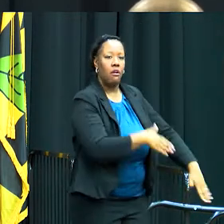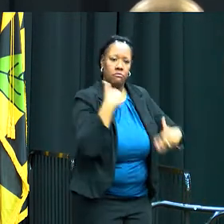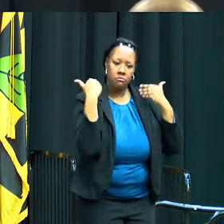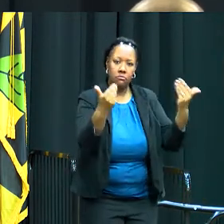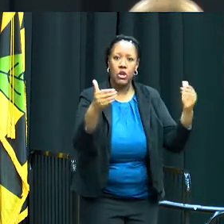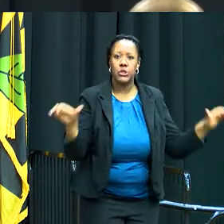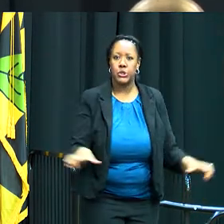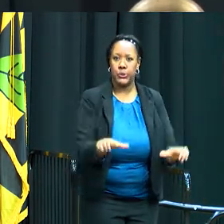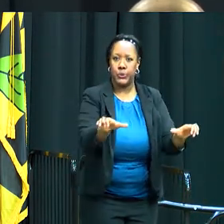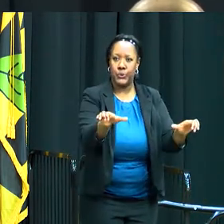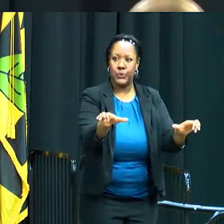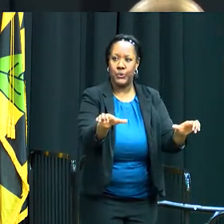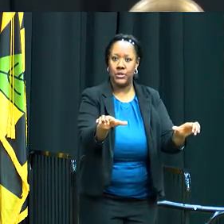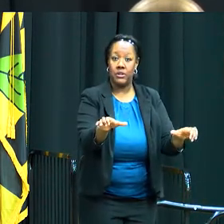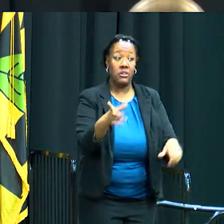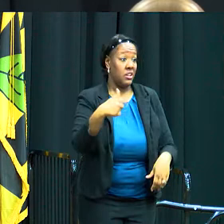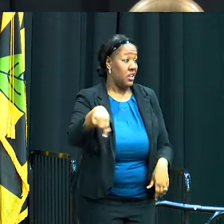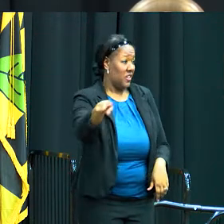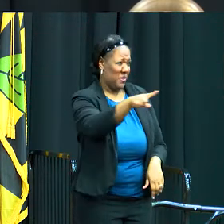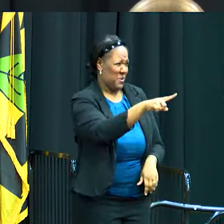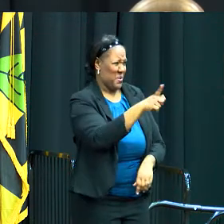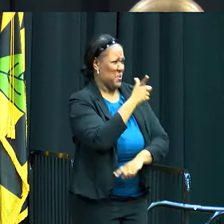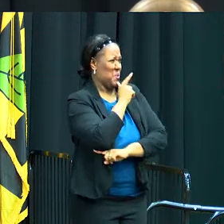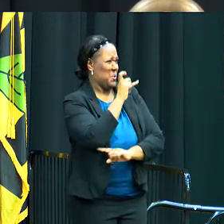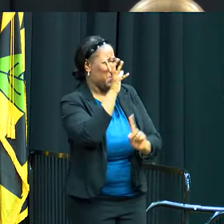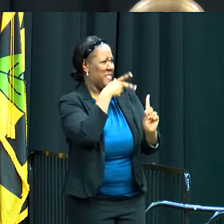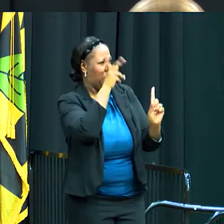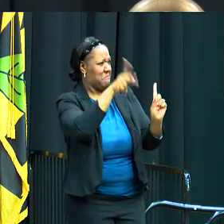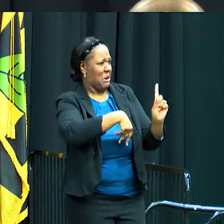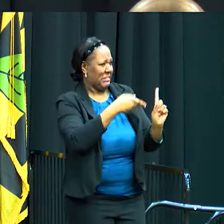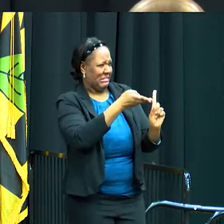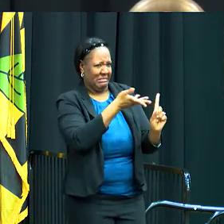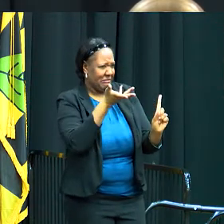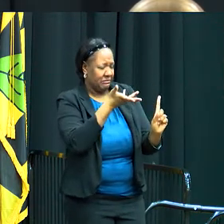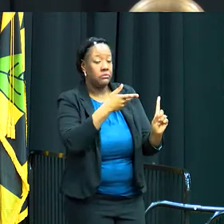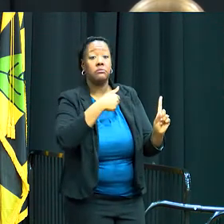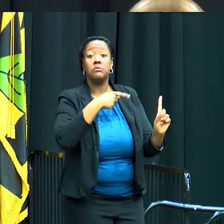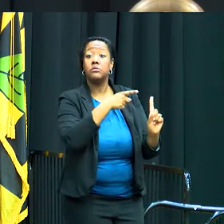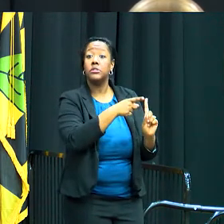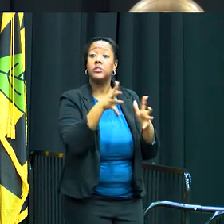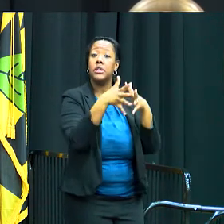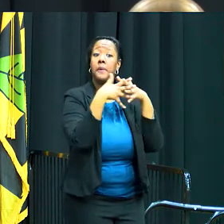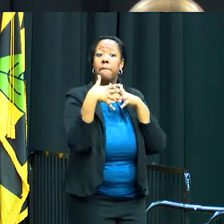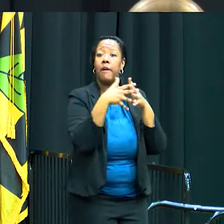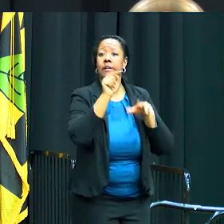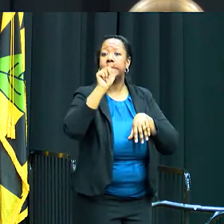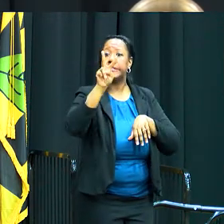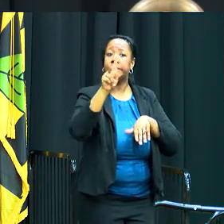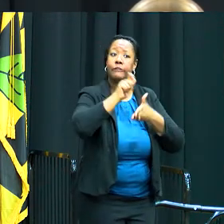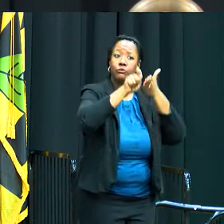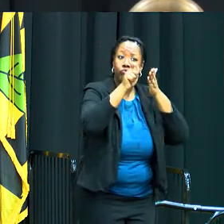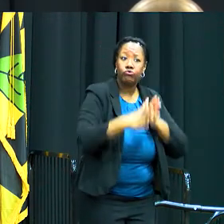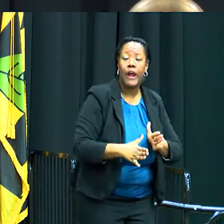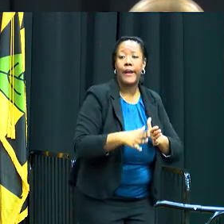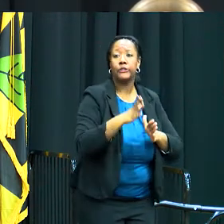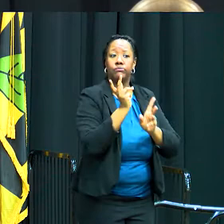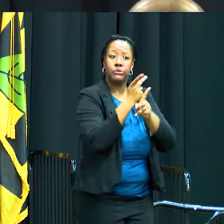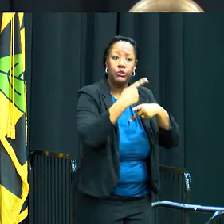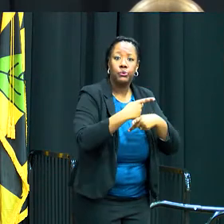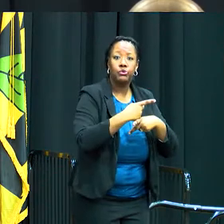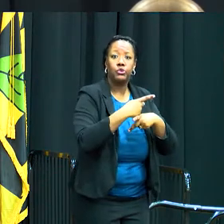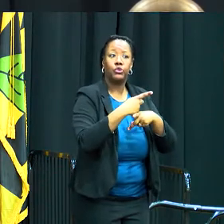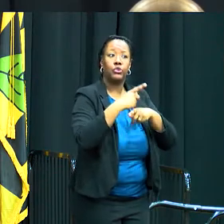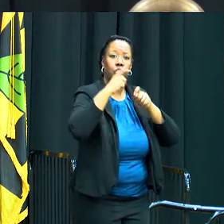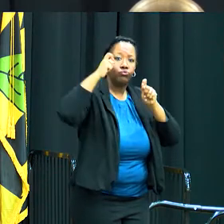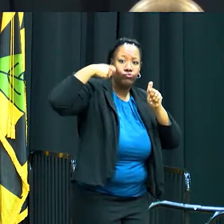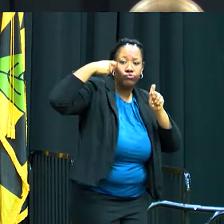For those who may not watch TV, Shonda Rhimes is an American television writer, producer, and director. She was also